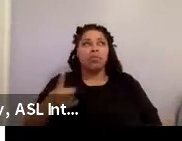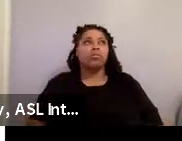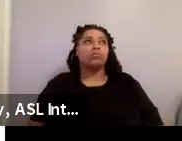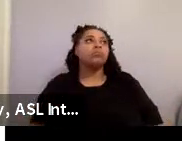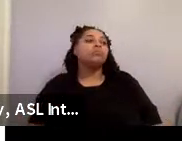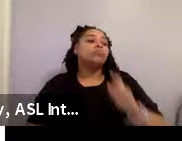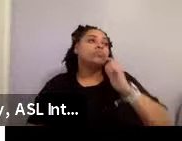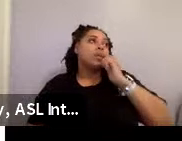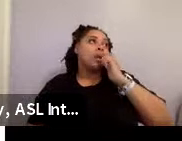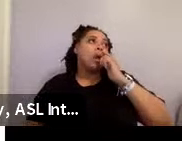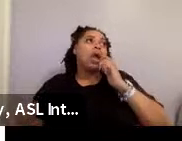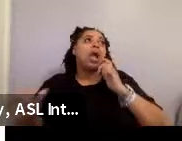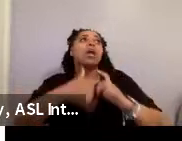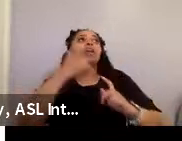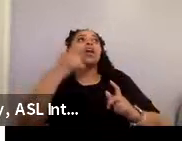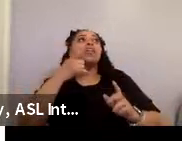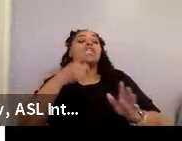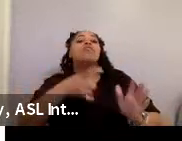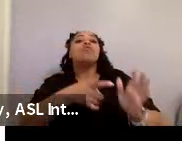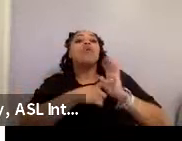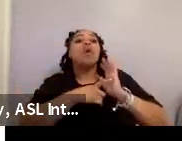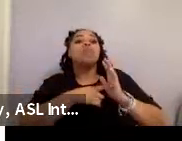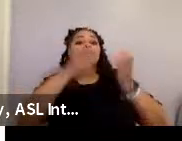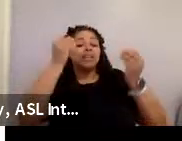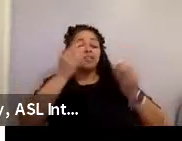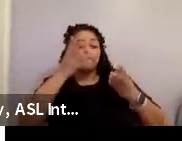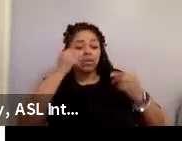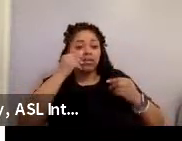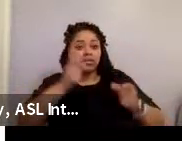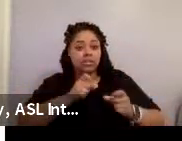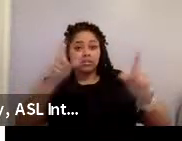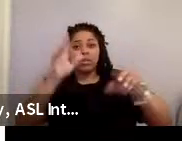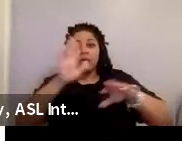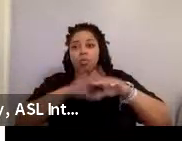Another requirement is information displayed on screen.